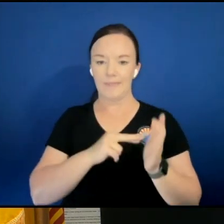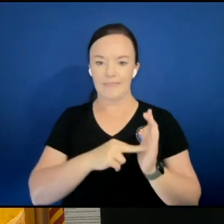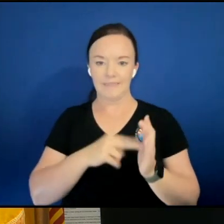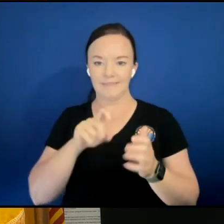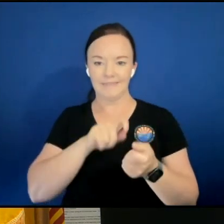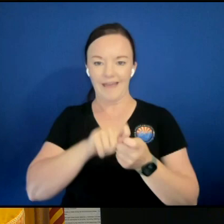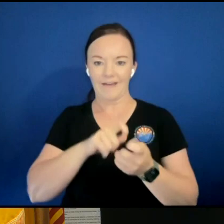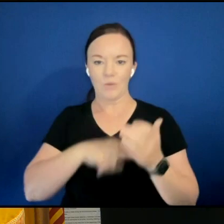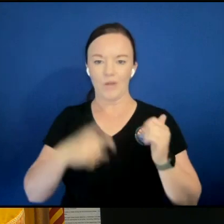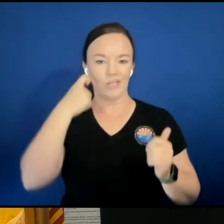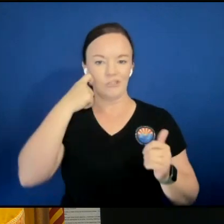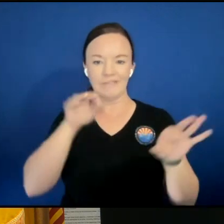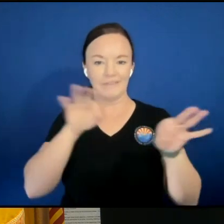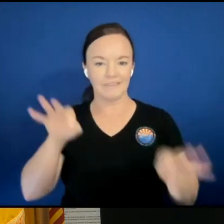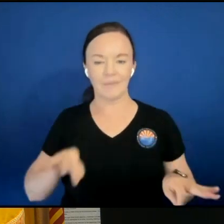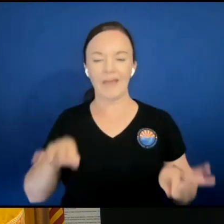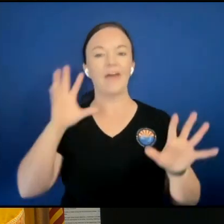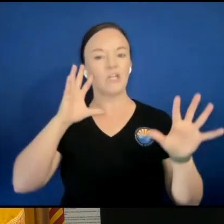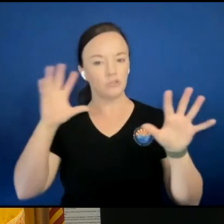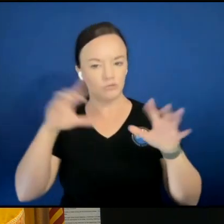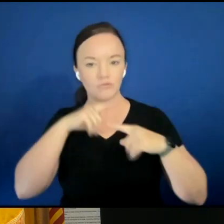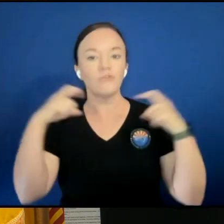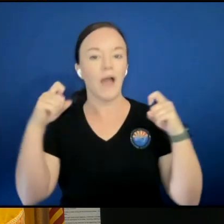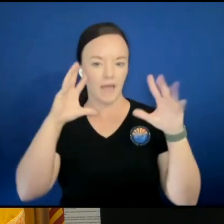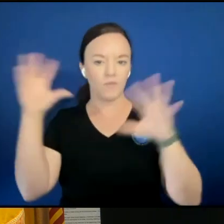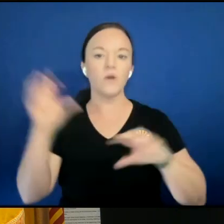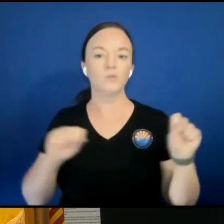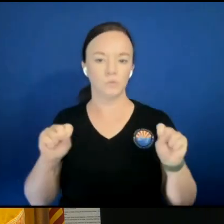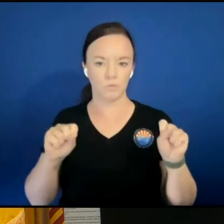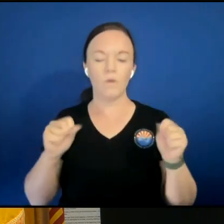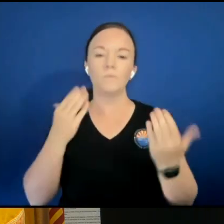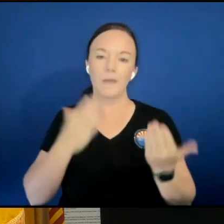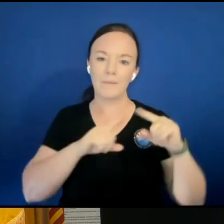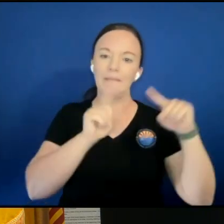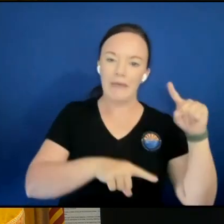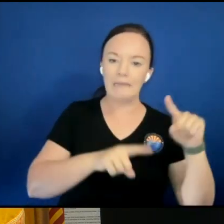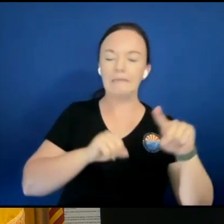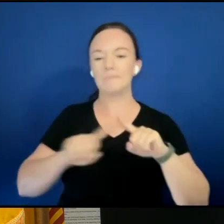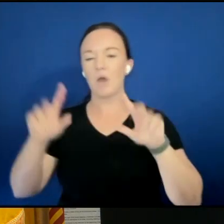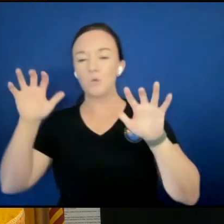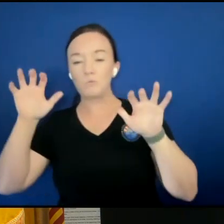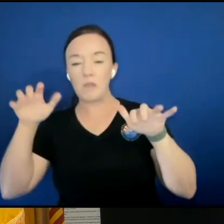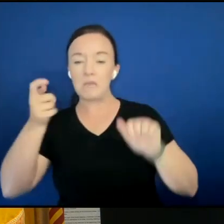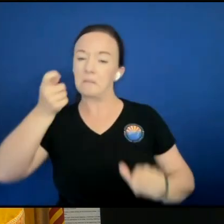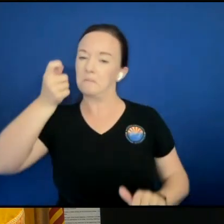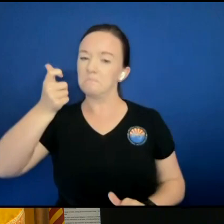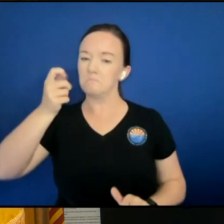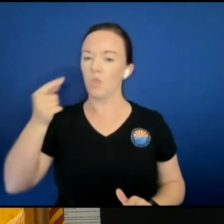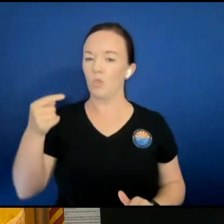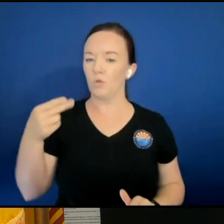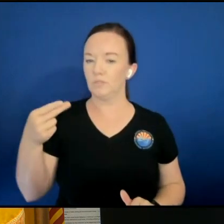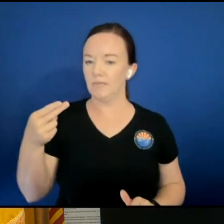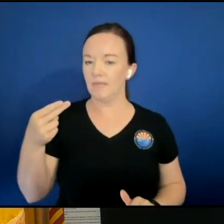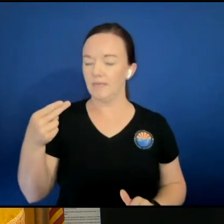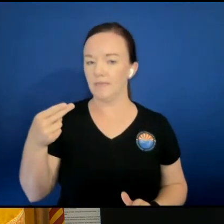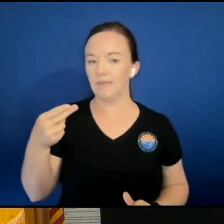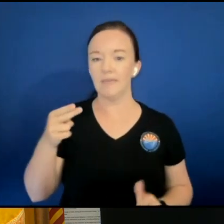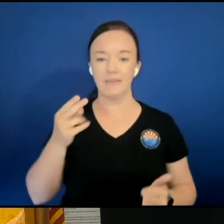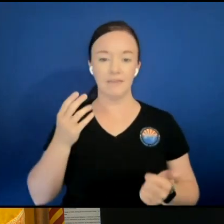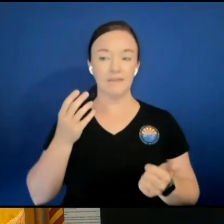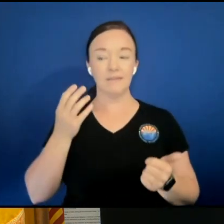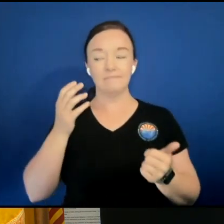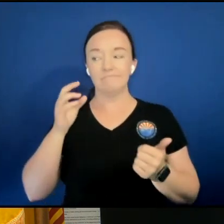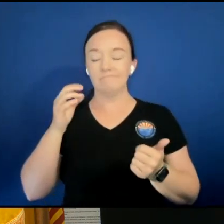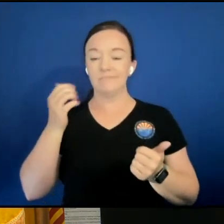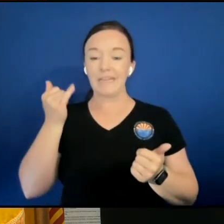our dry thunderstorm activity. So it's going to produce very little rainfall Thursday if we do get a